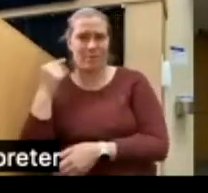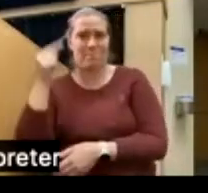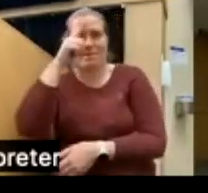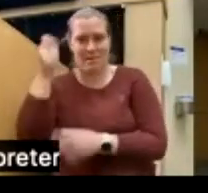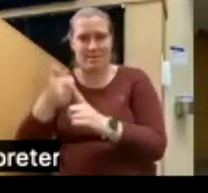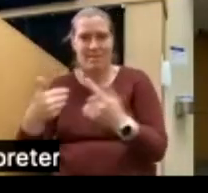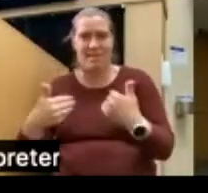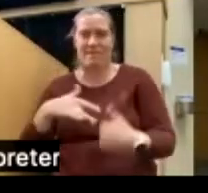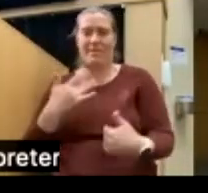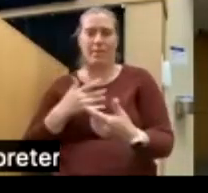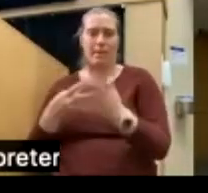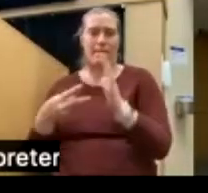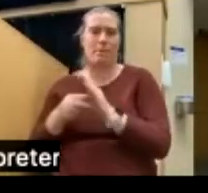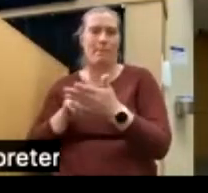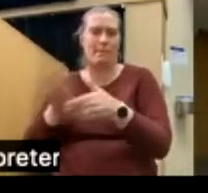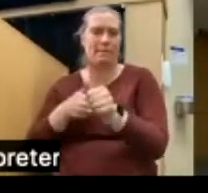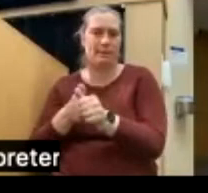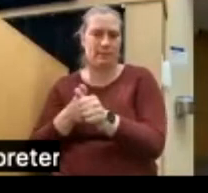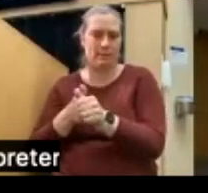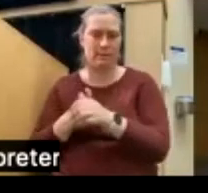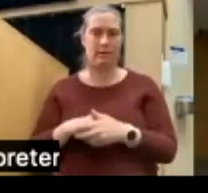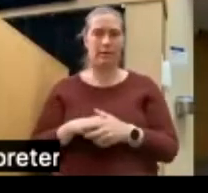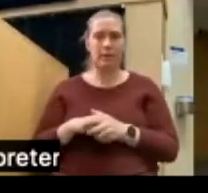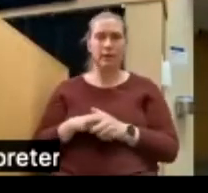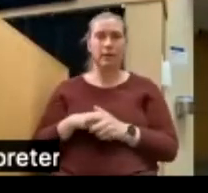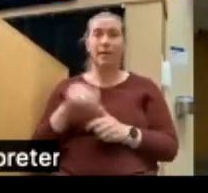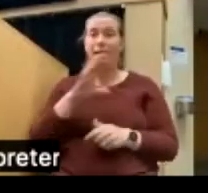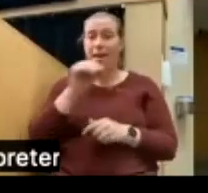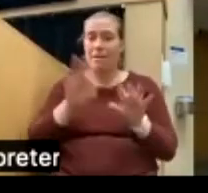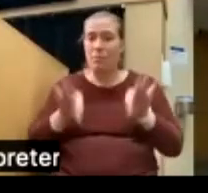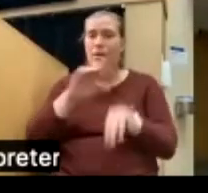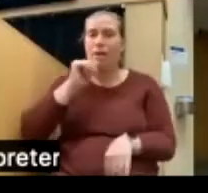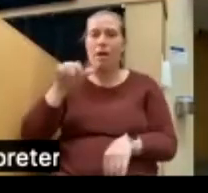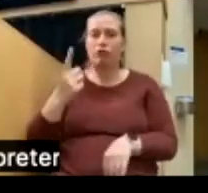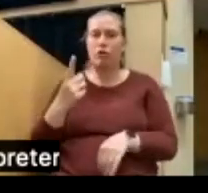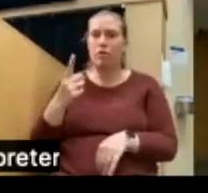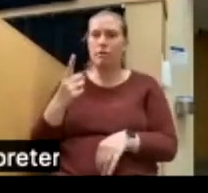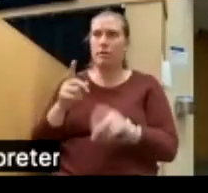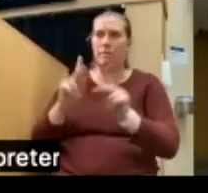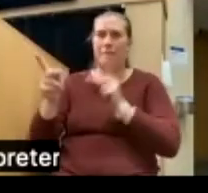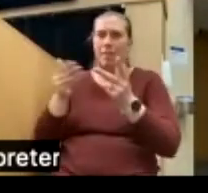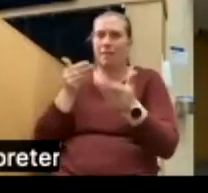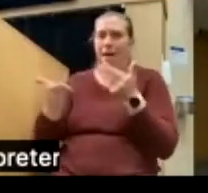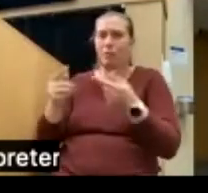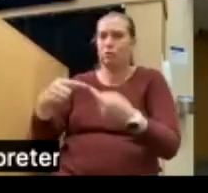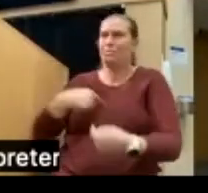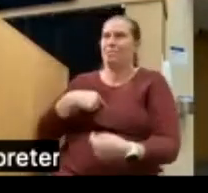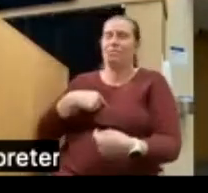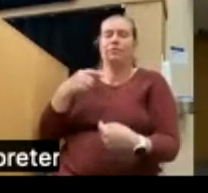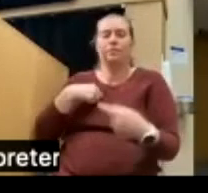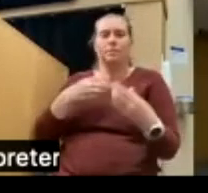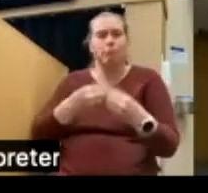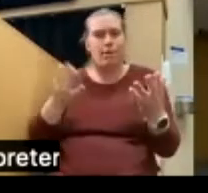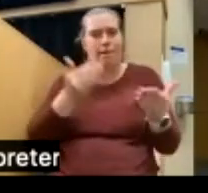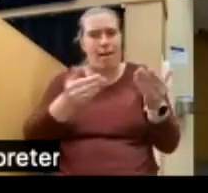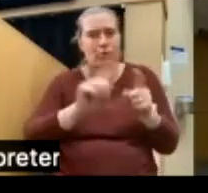highlight is that it's not just receiving kindness, it's also doing kindness. And purpose is so individually defined. It's